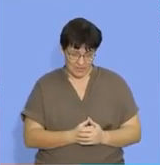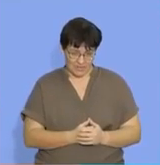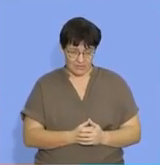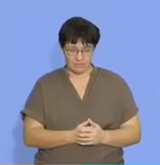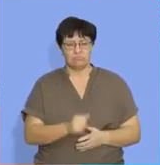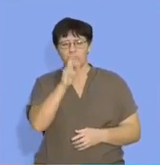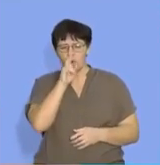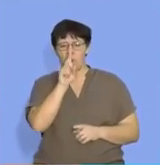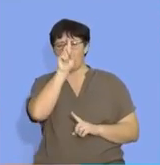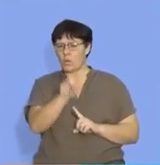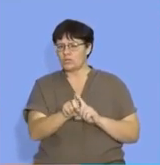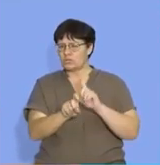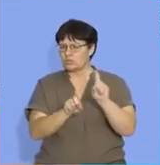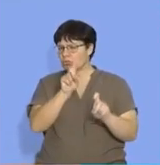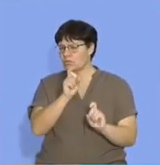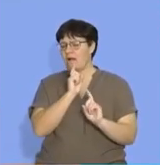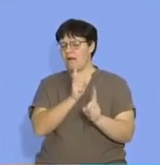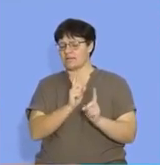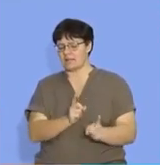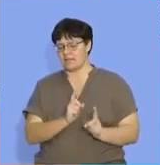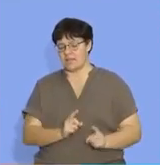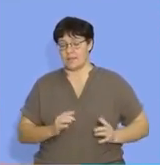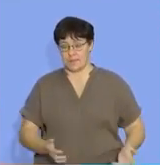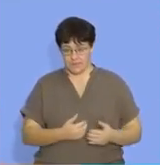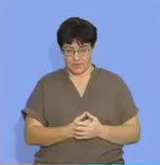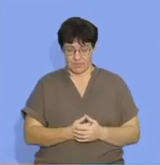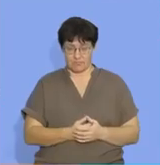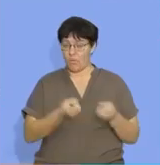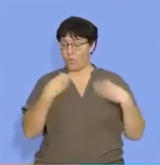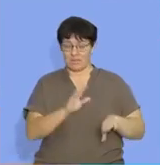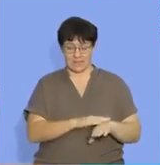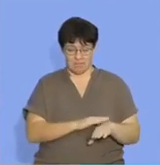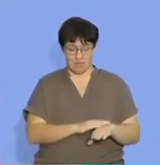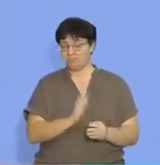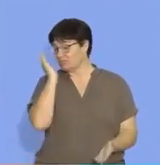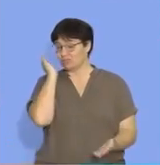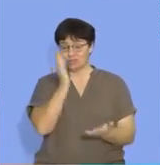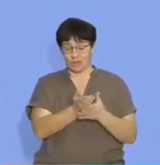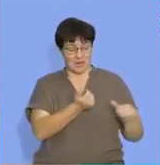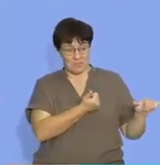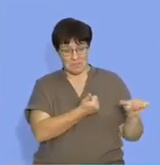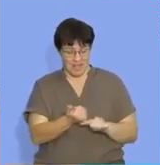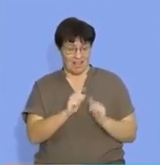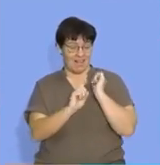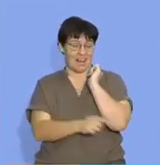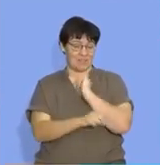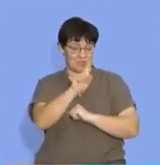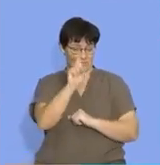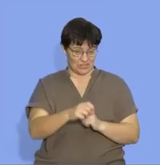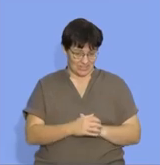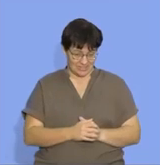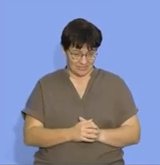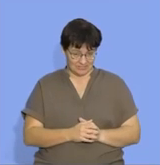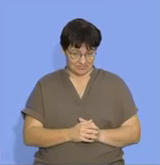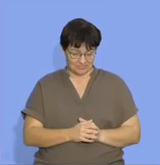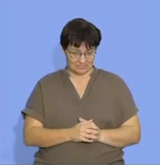at questions on microorganisms, and I don't want to waste any more time. I'm going to go straight back into the last question that we're going